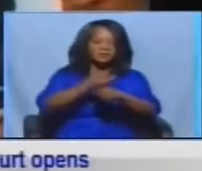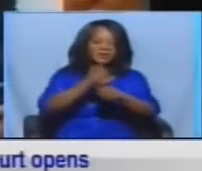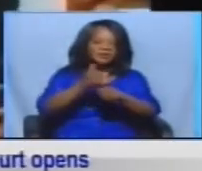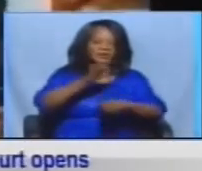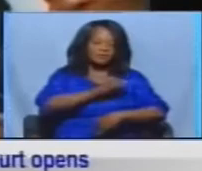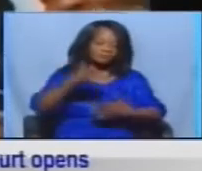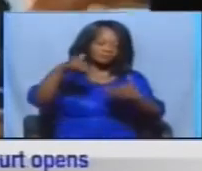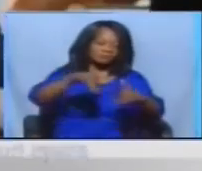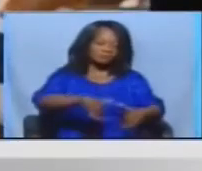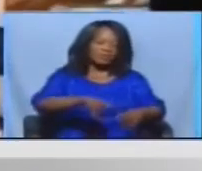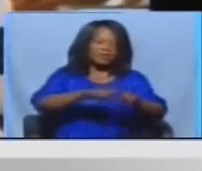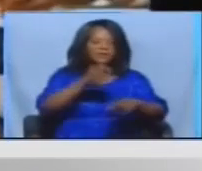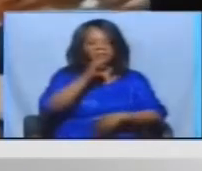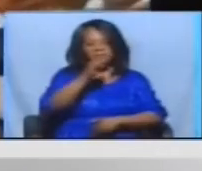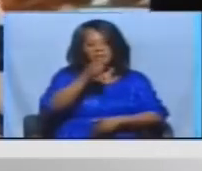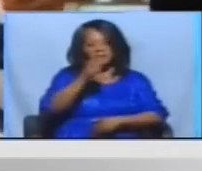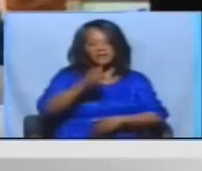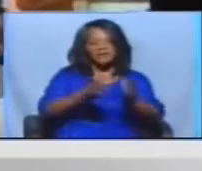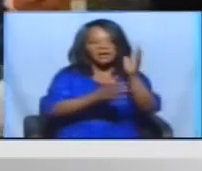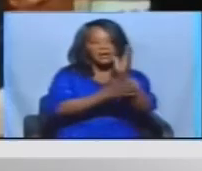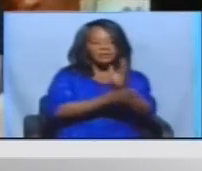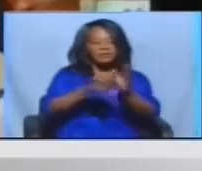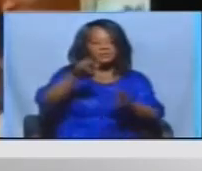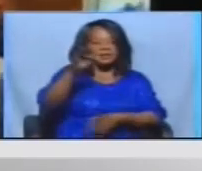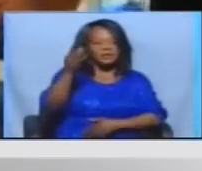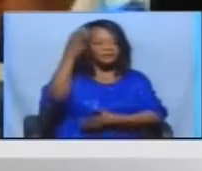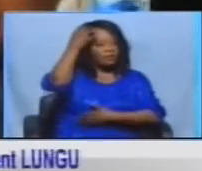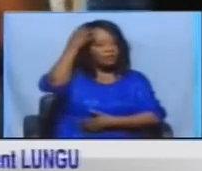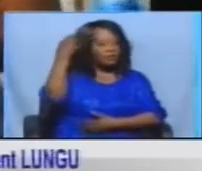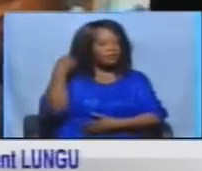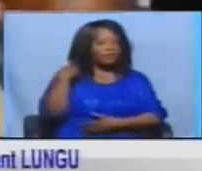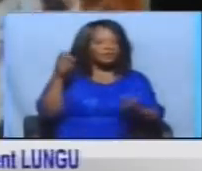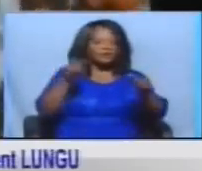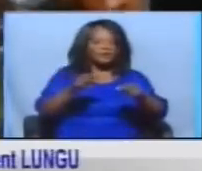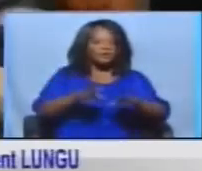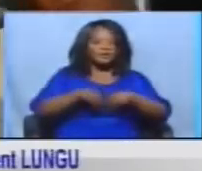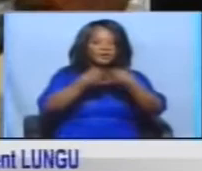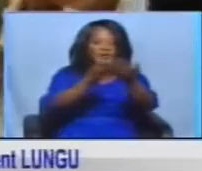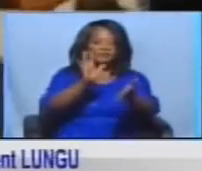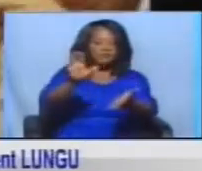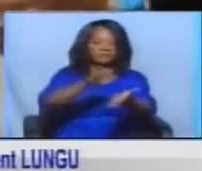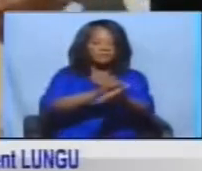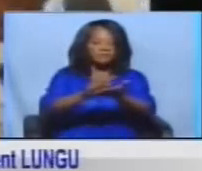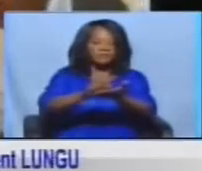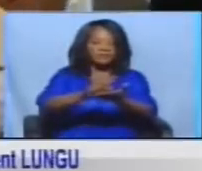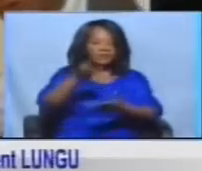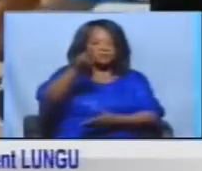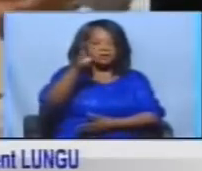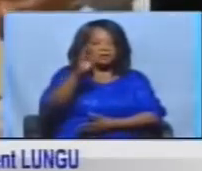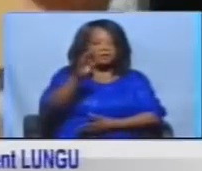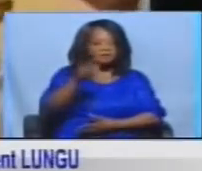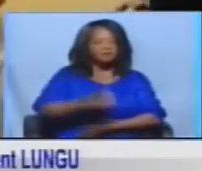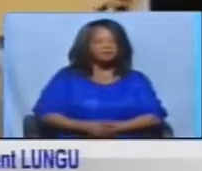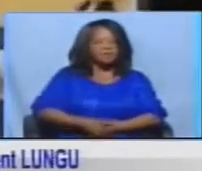this afternoon at a media briefing held at the PF Secretariat, where he presented his case. And PF Lusaka Province